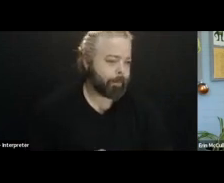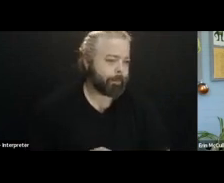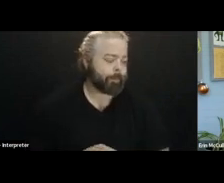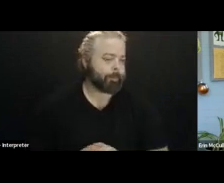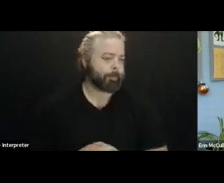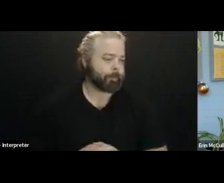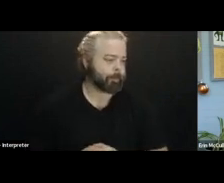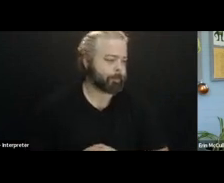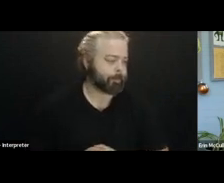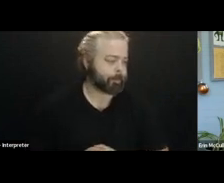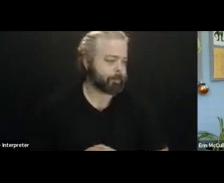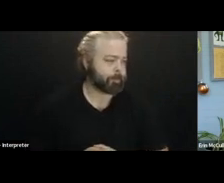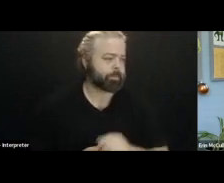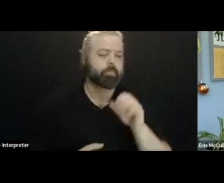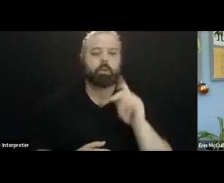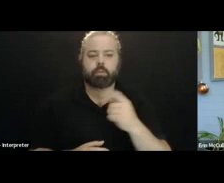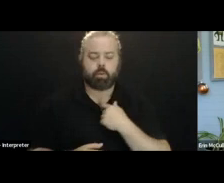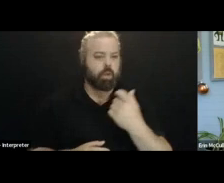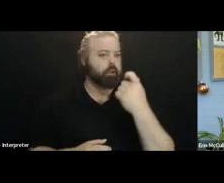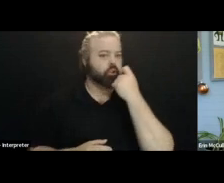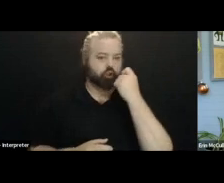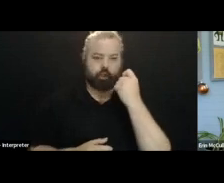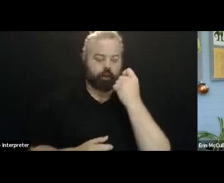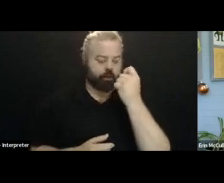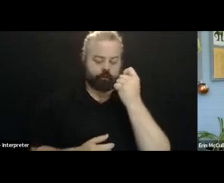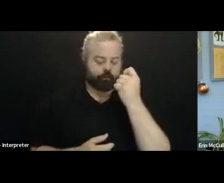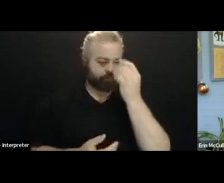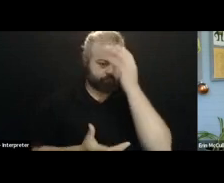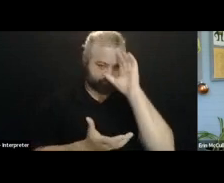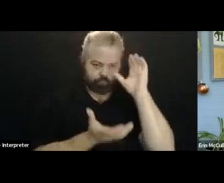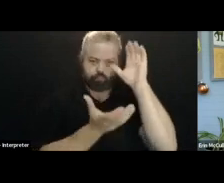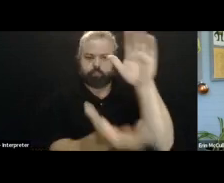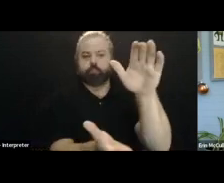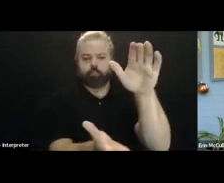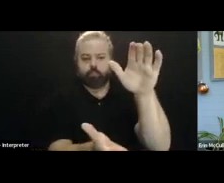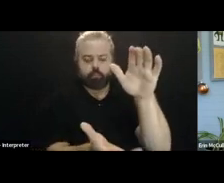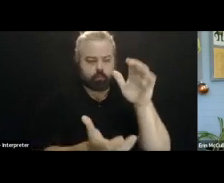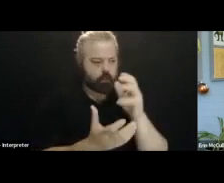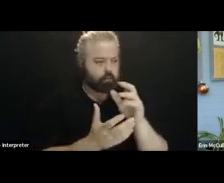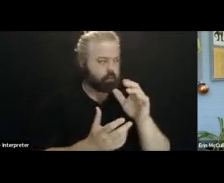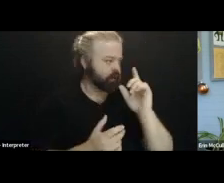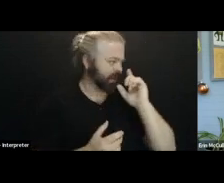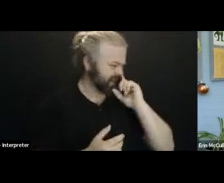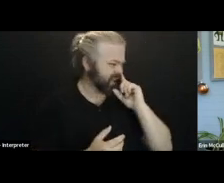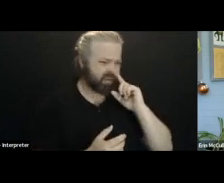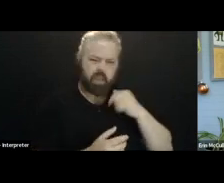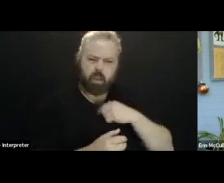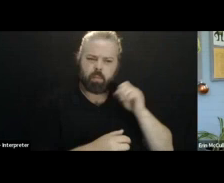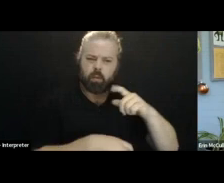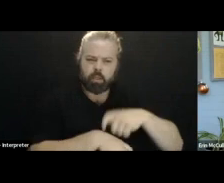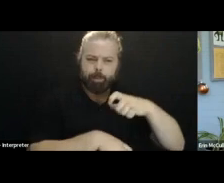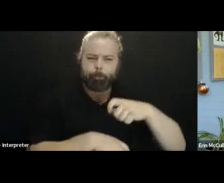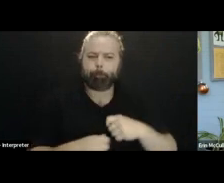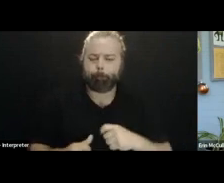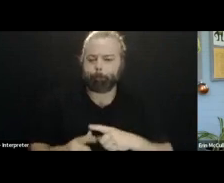Okay, so I just gave you a heck of a lot of information. I think I'm doing okay on time. I